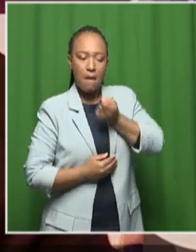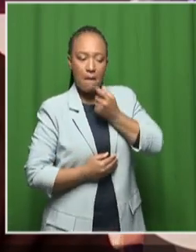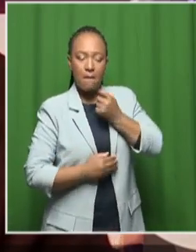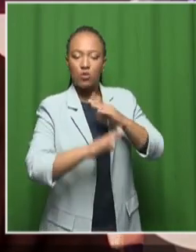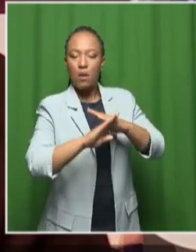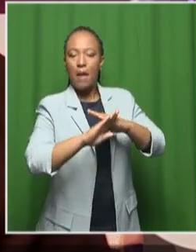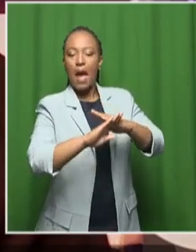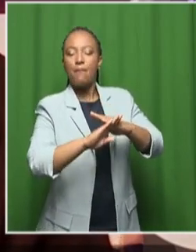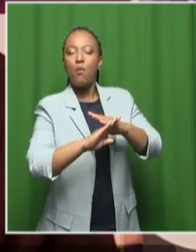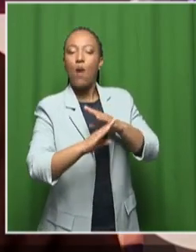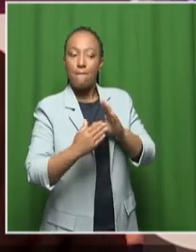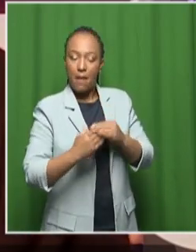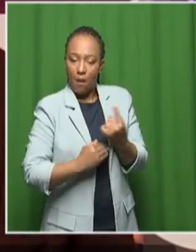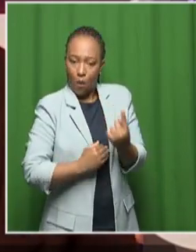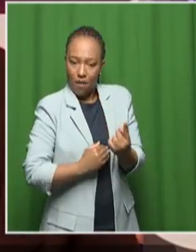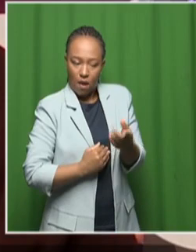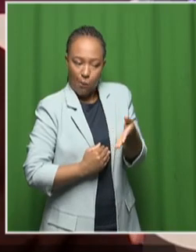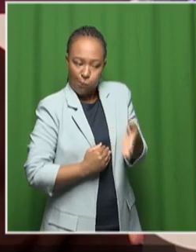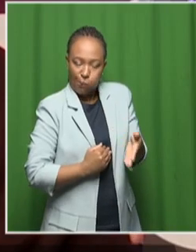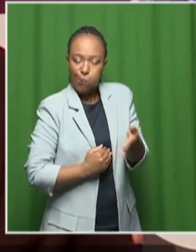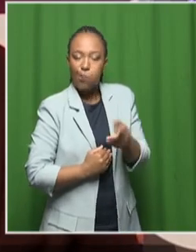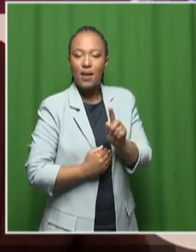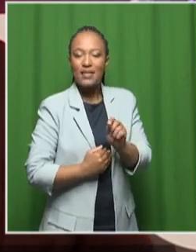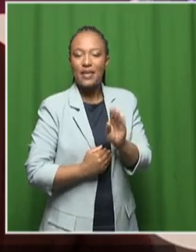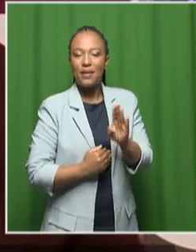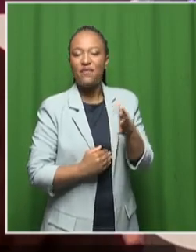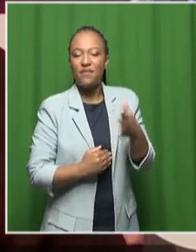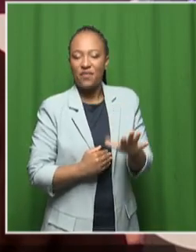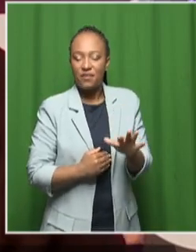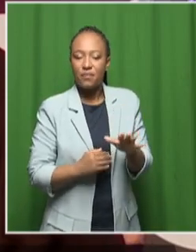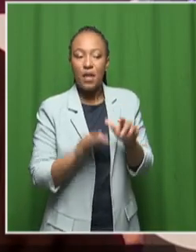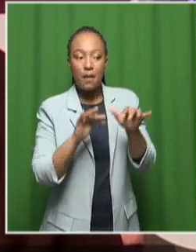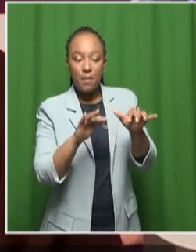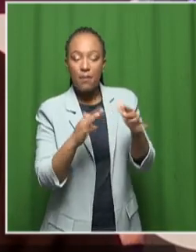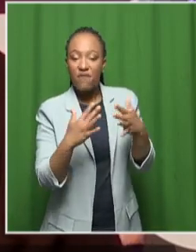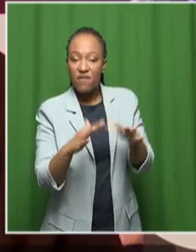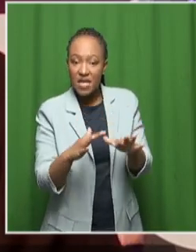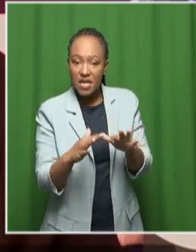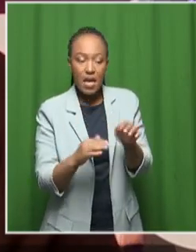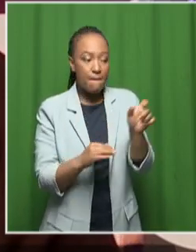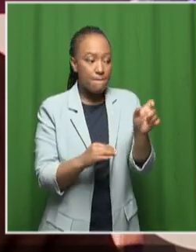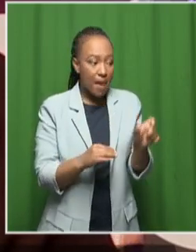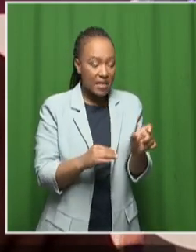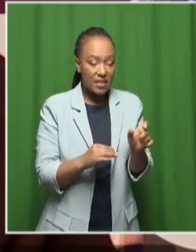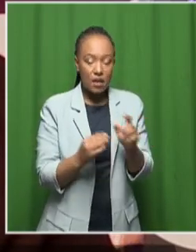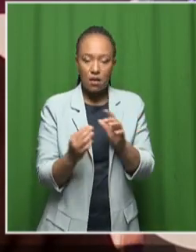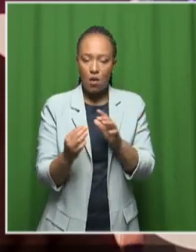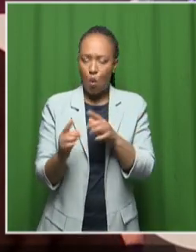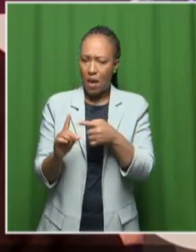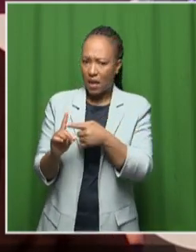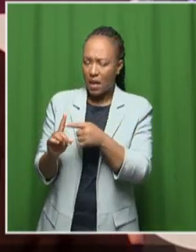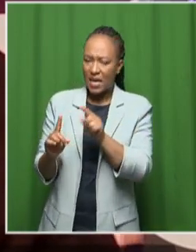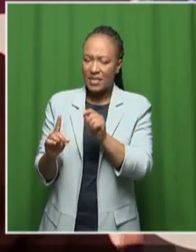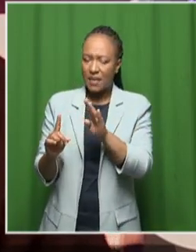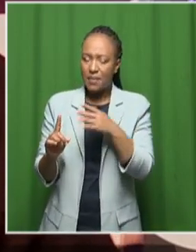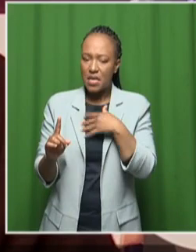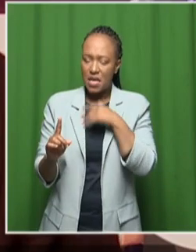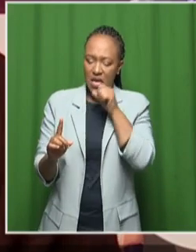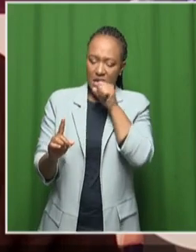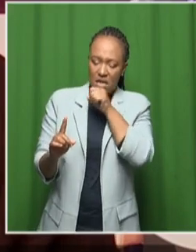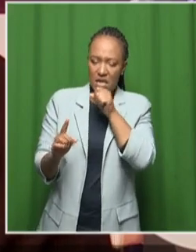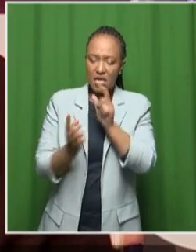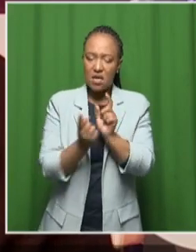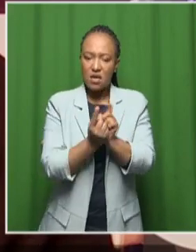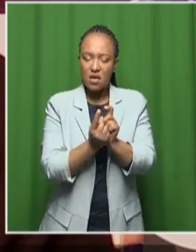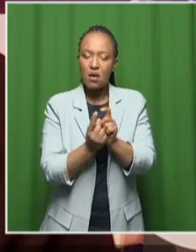more work to encourage those people that have been in contact with somebody recently diagnosed with TB to present to the